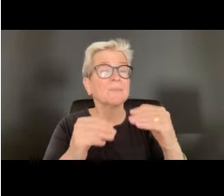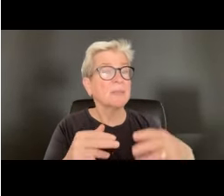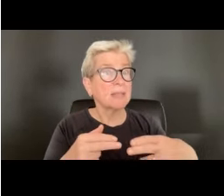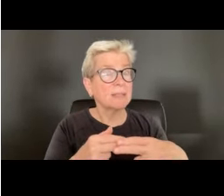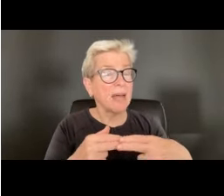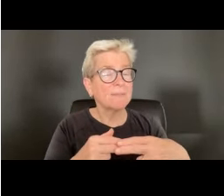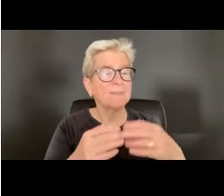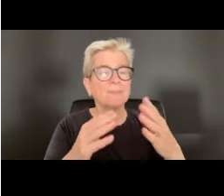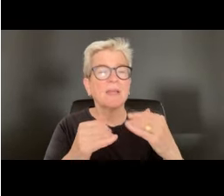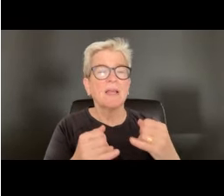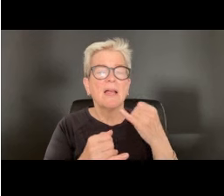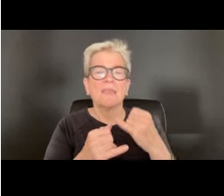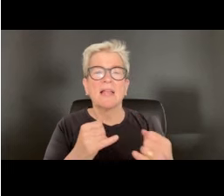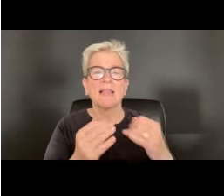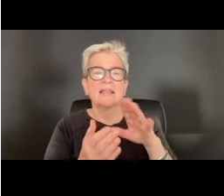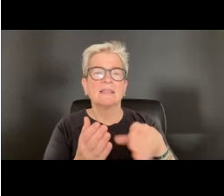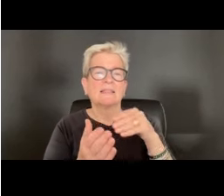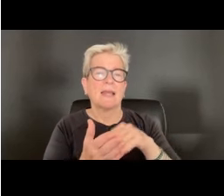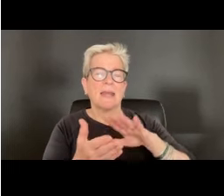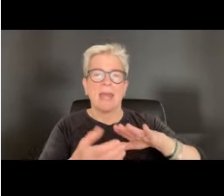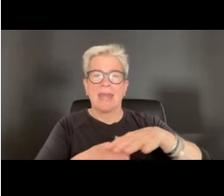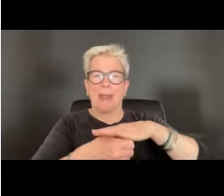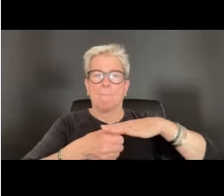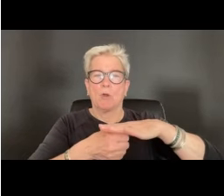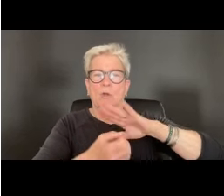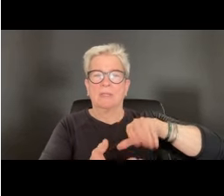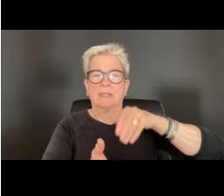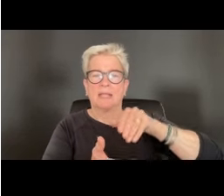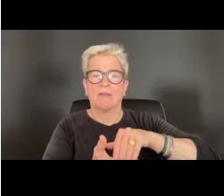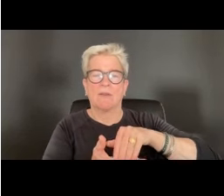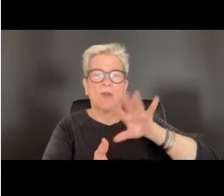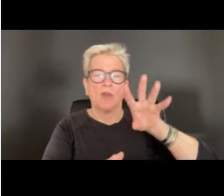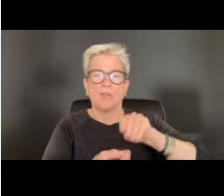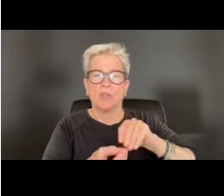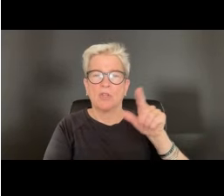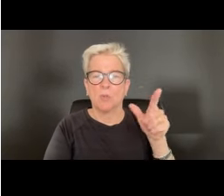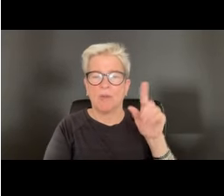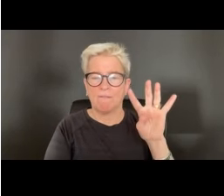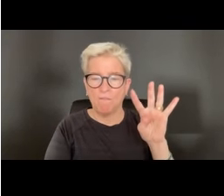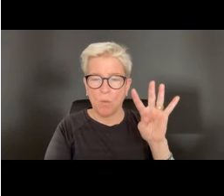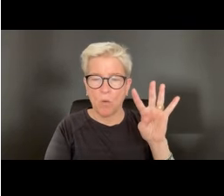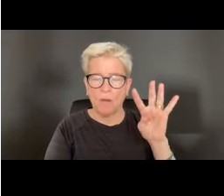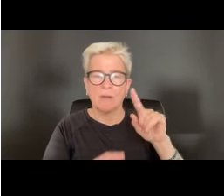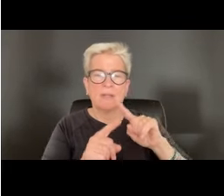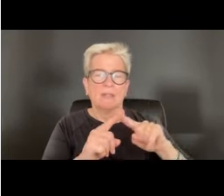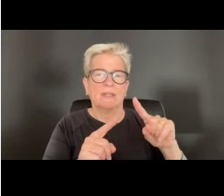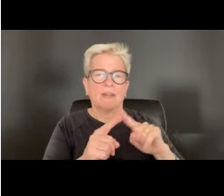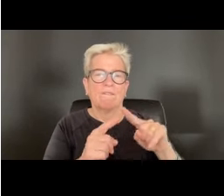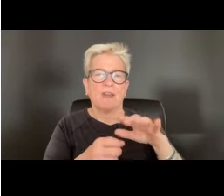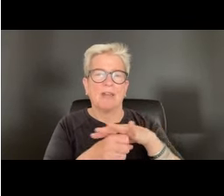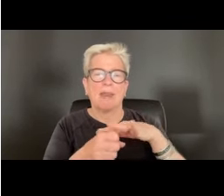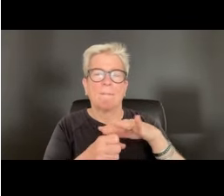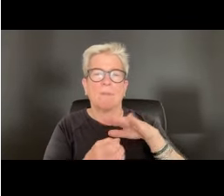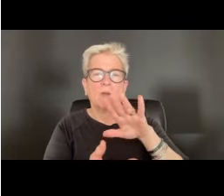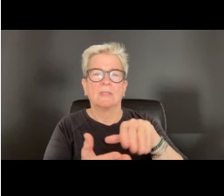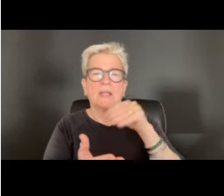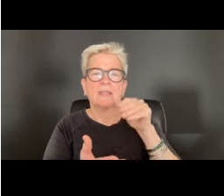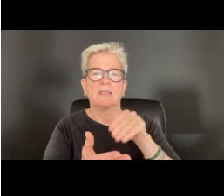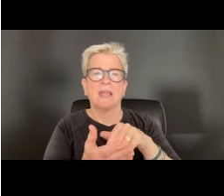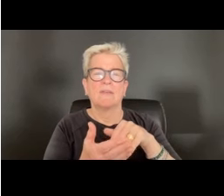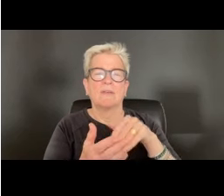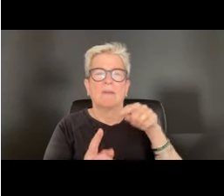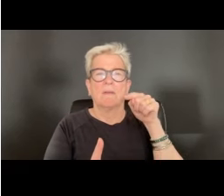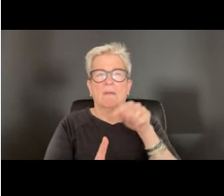The last center is neighborhood centers. We're proposing 24 neighborhood centers. These are all located around places that